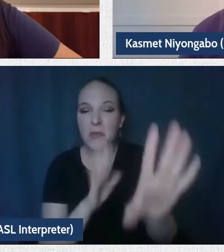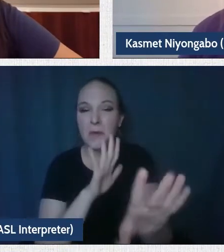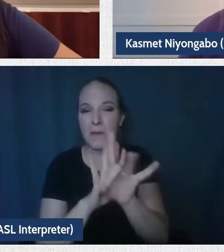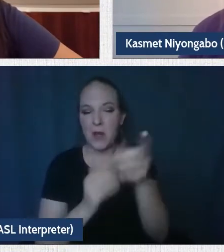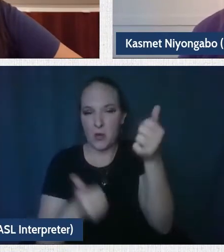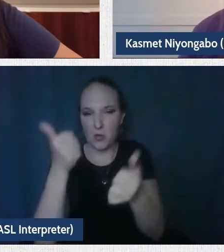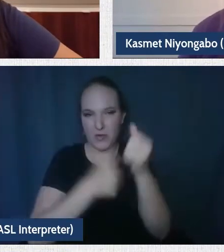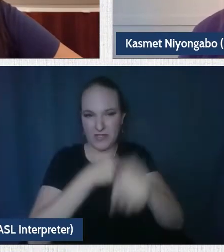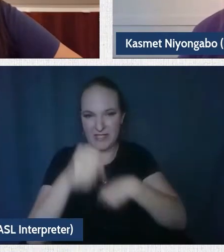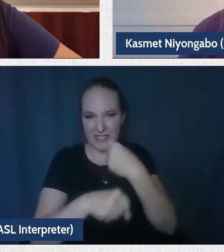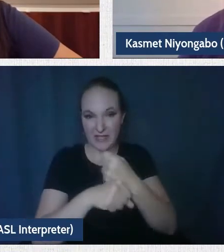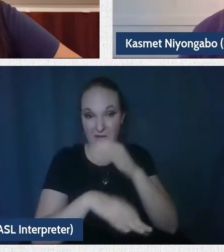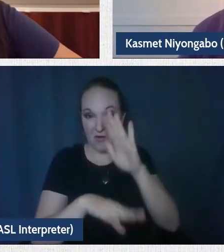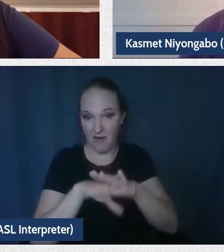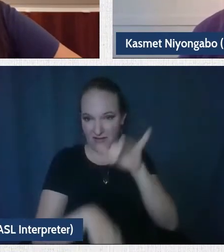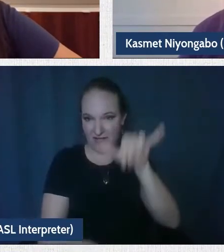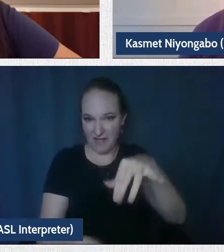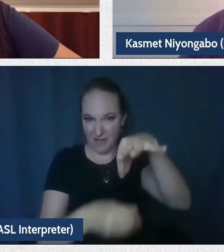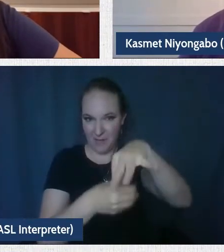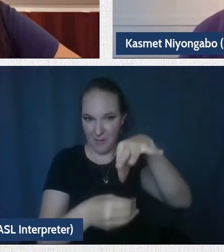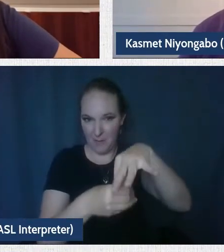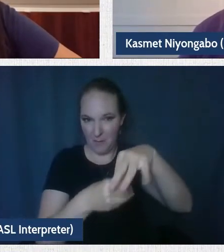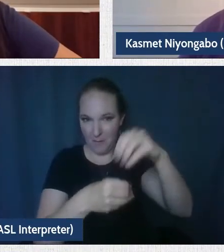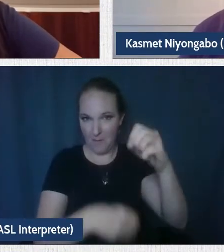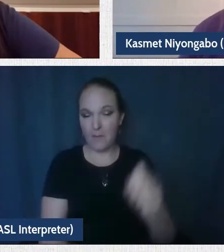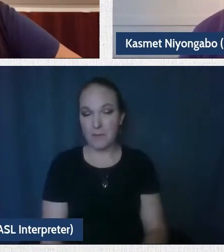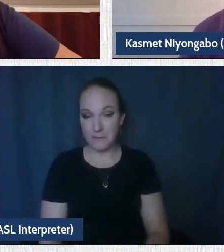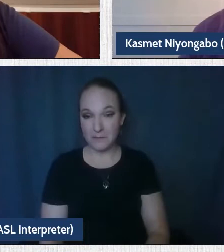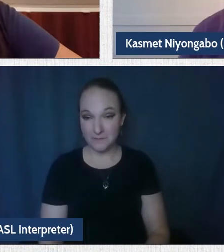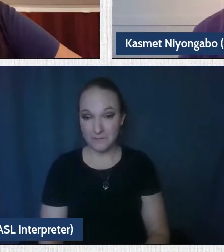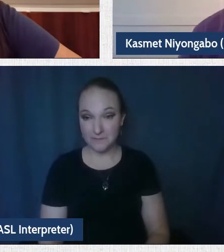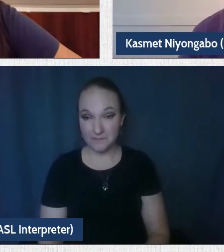the poll that will appear.